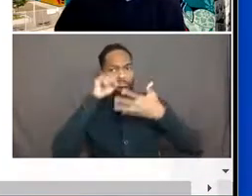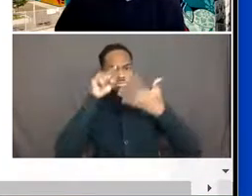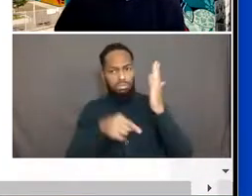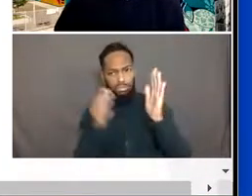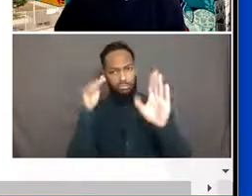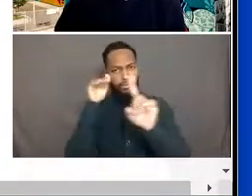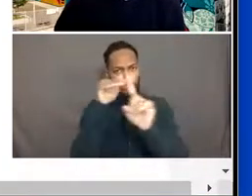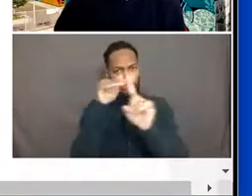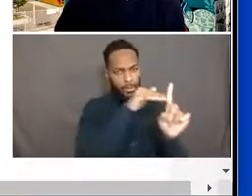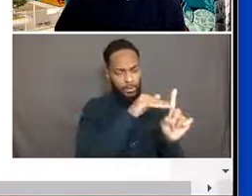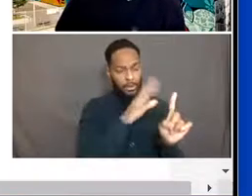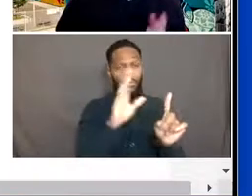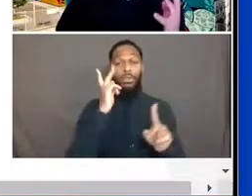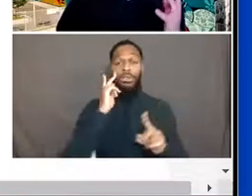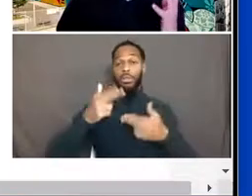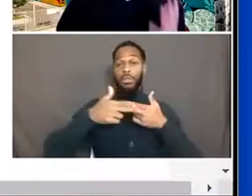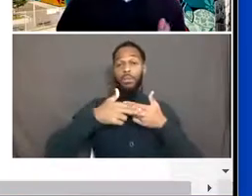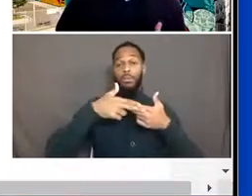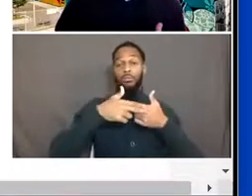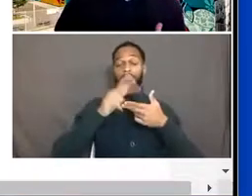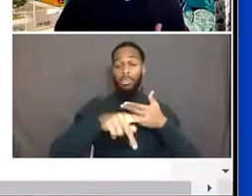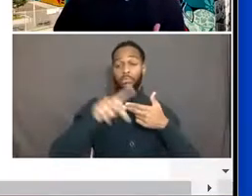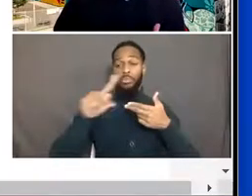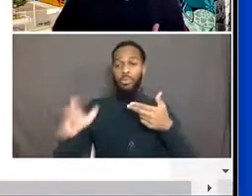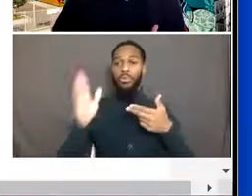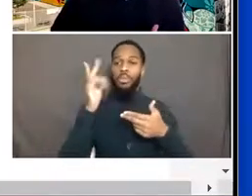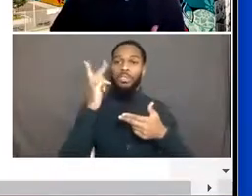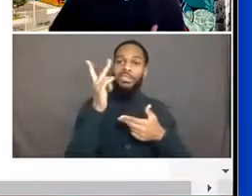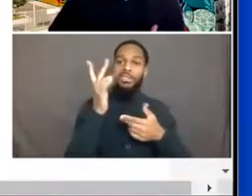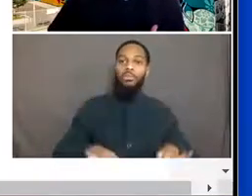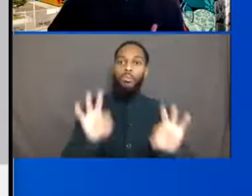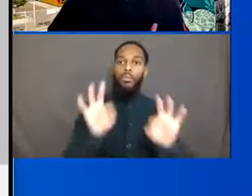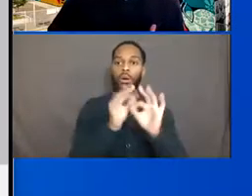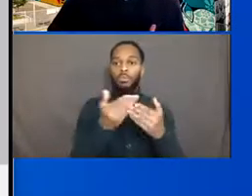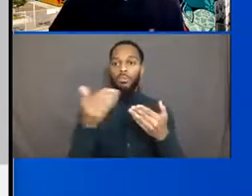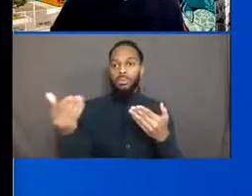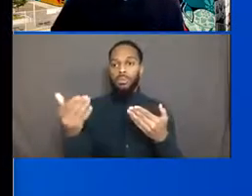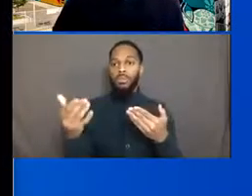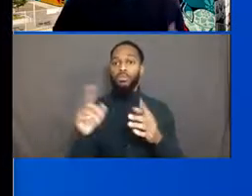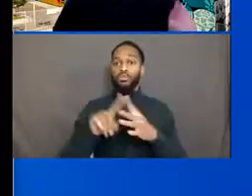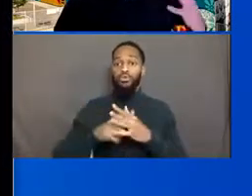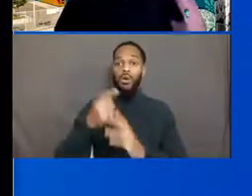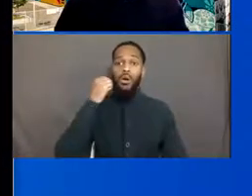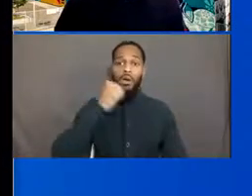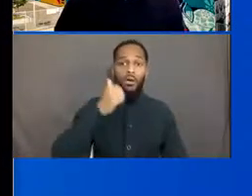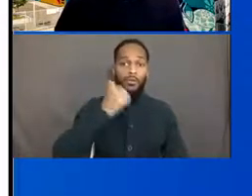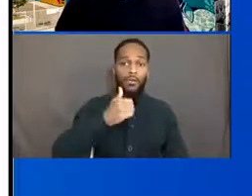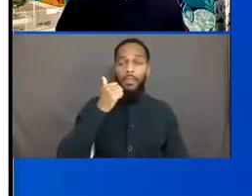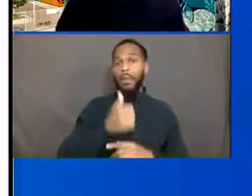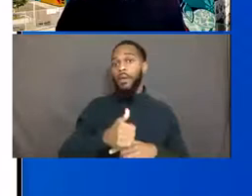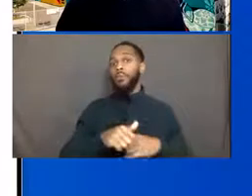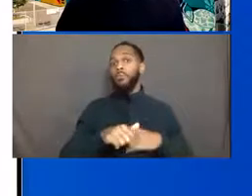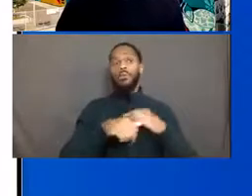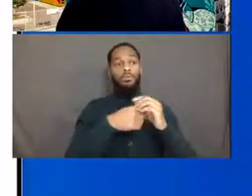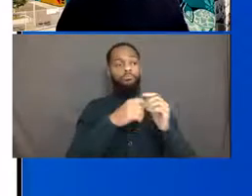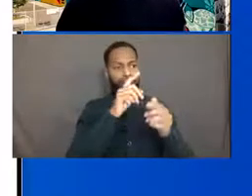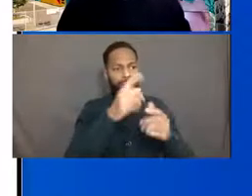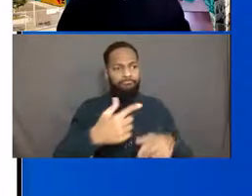PowerPoint, you'll see some of those key pieces, starting every day with screening, sanitizing